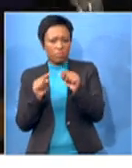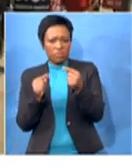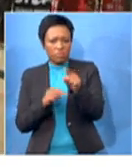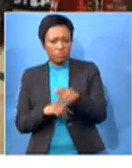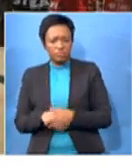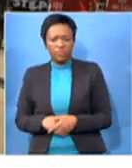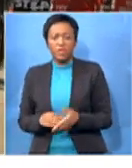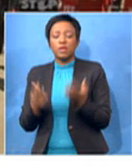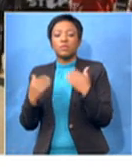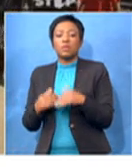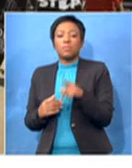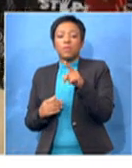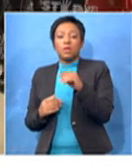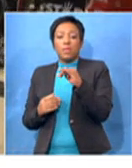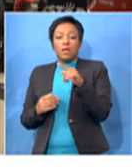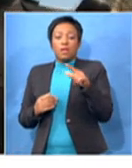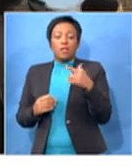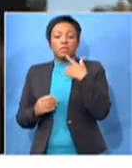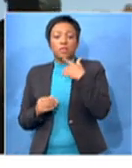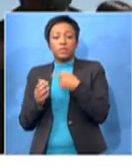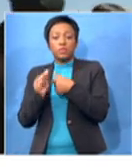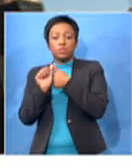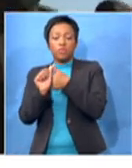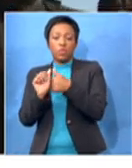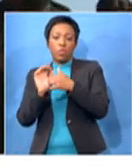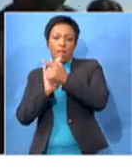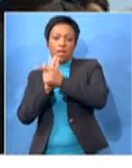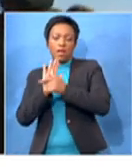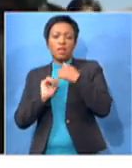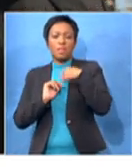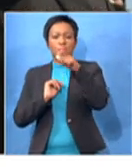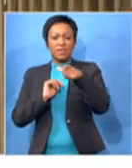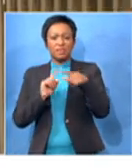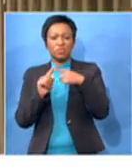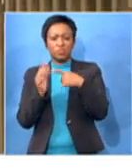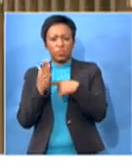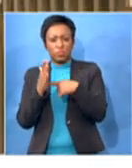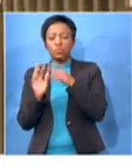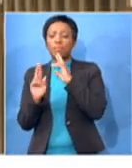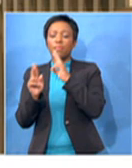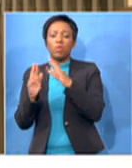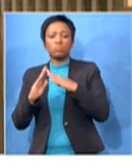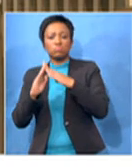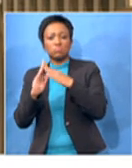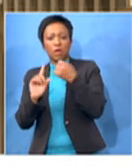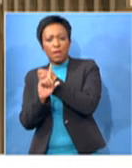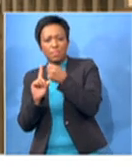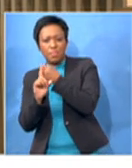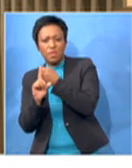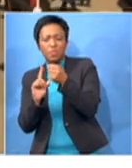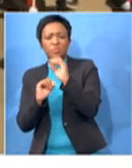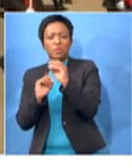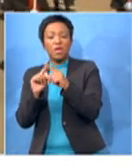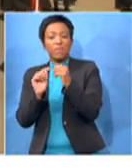Advocate, creates a legal duty on just about any person to report domestic violence. So how does the law then deal with people that